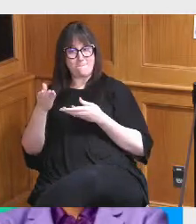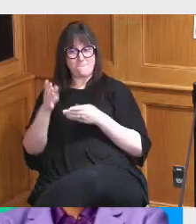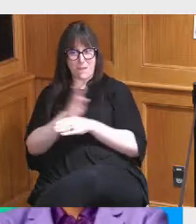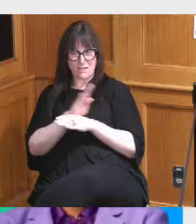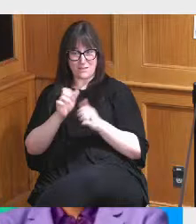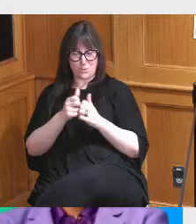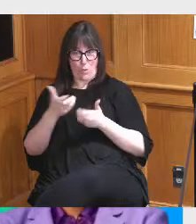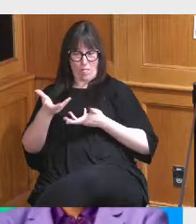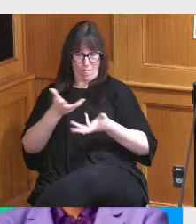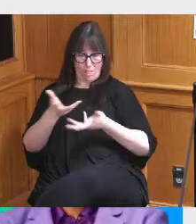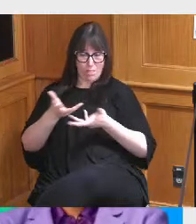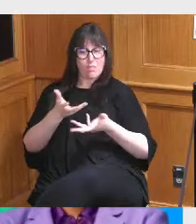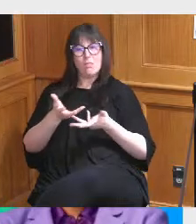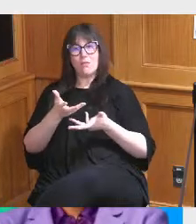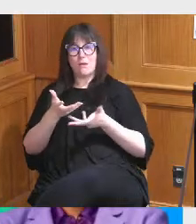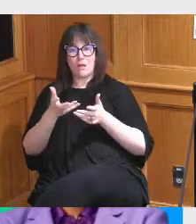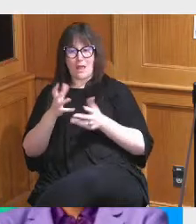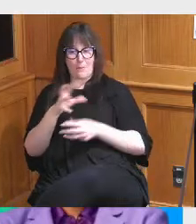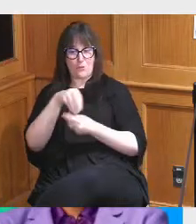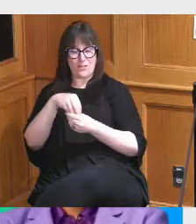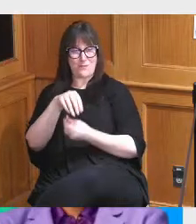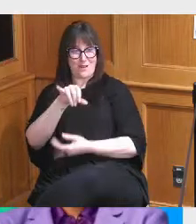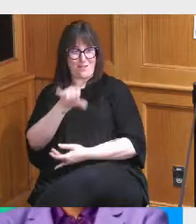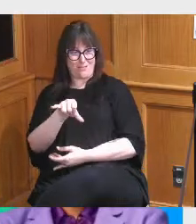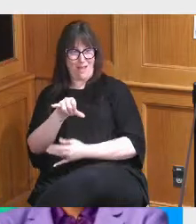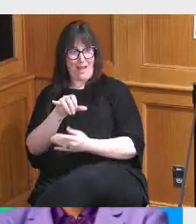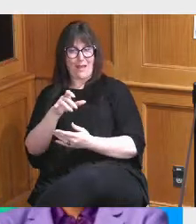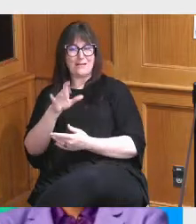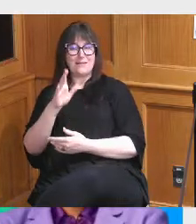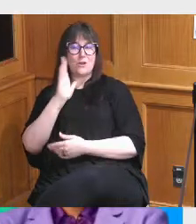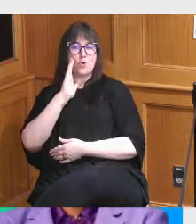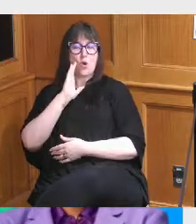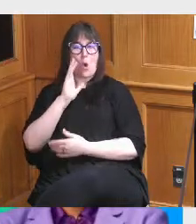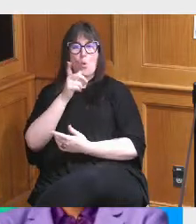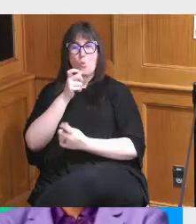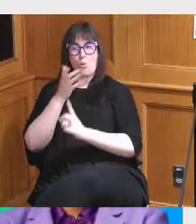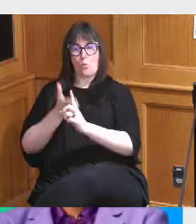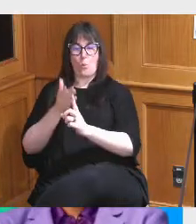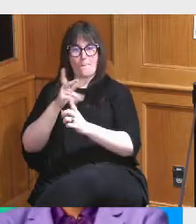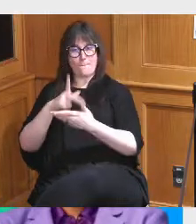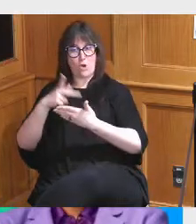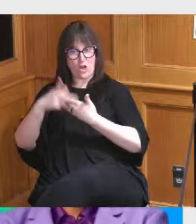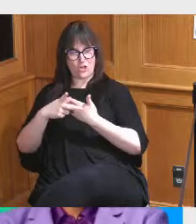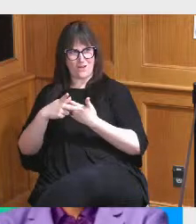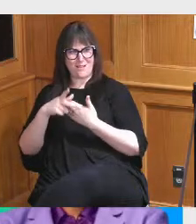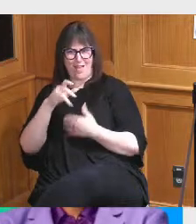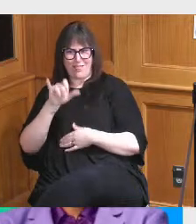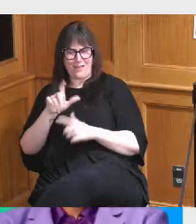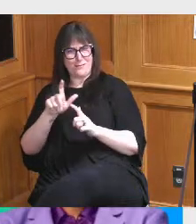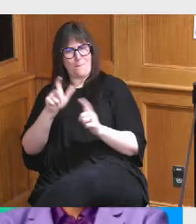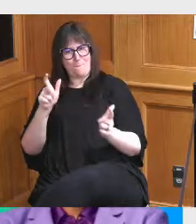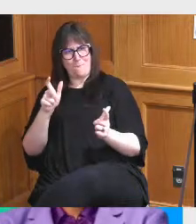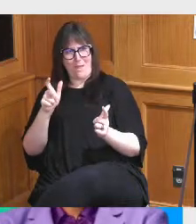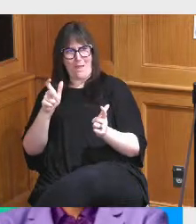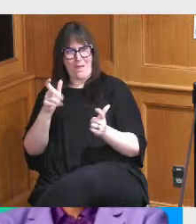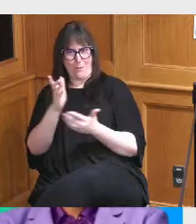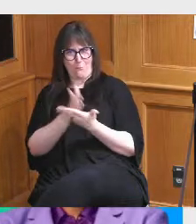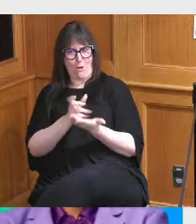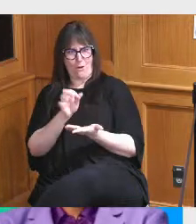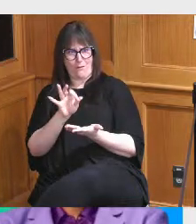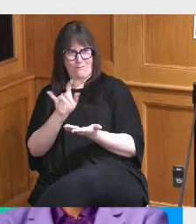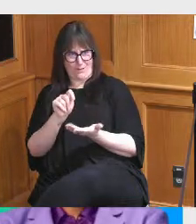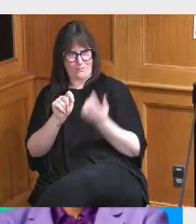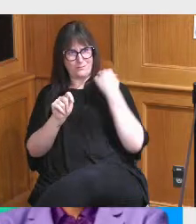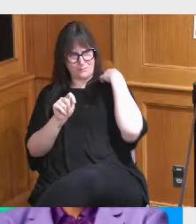also participated in the Getting to Know You project. And so that's a huge change for them, and they're very happy.